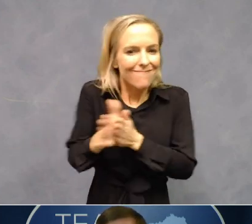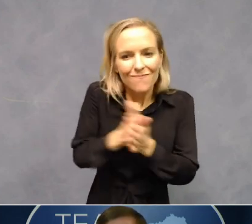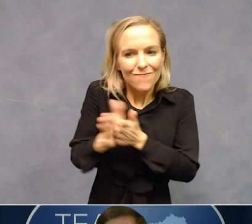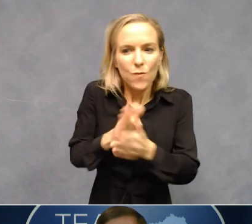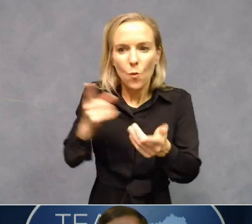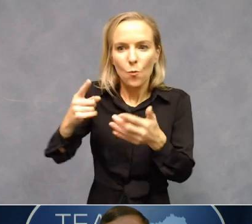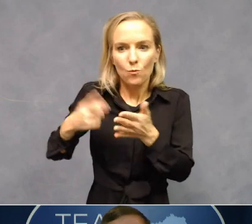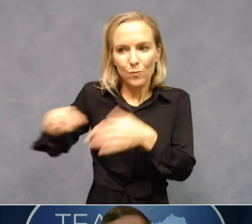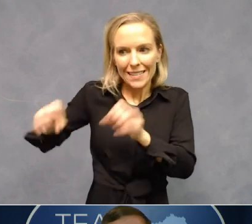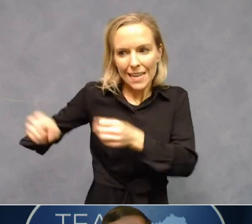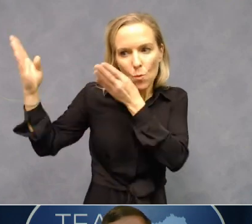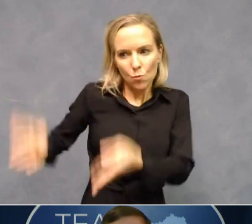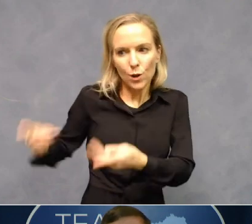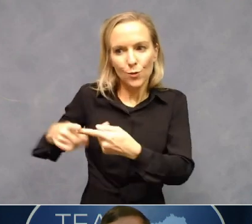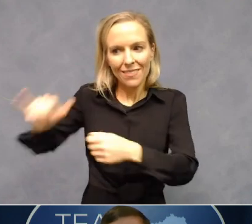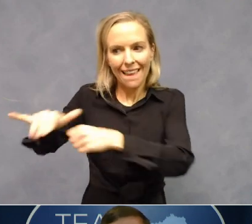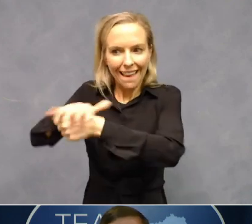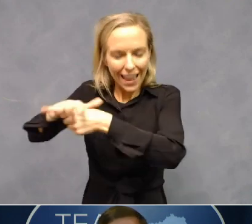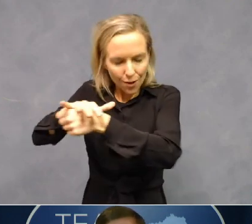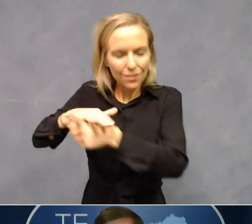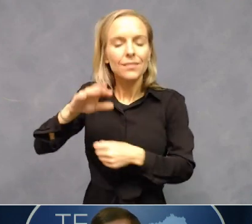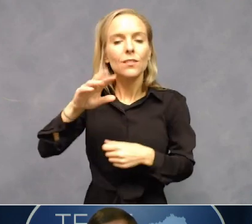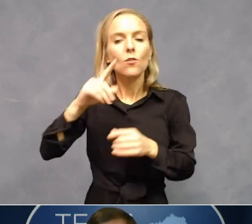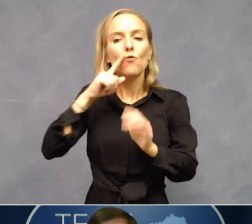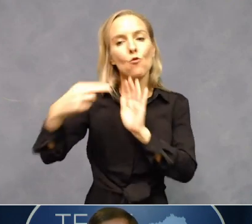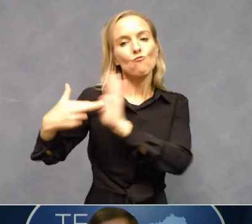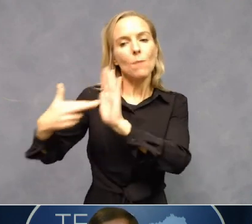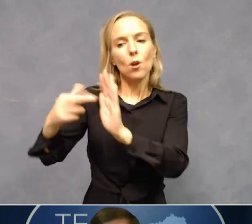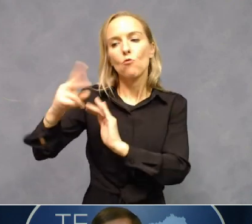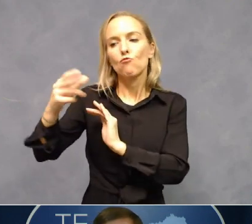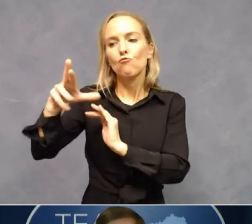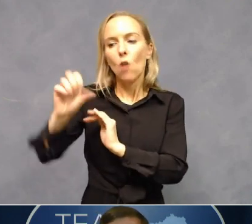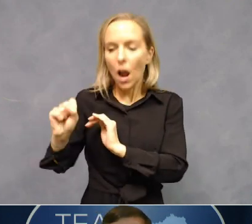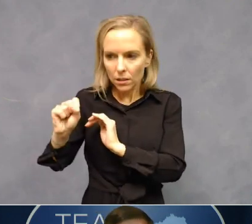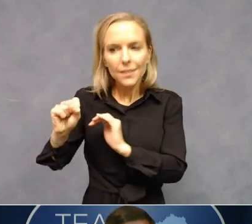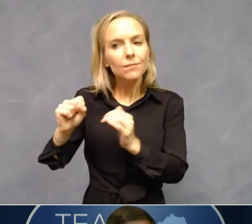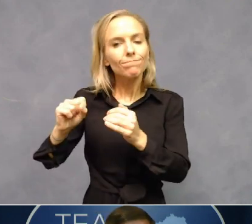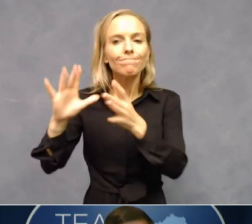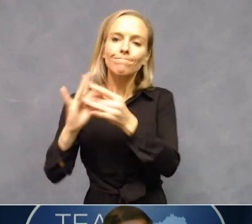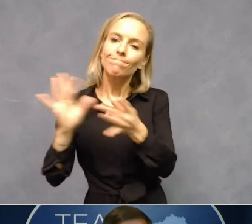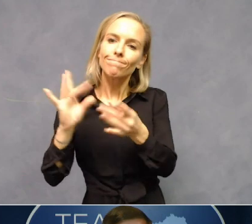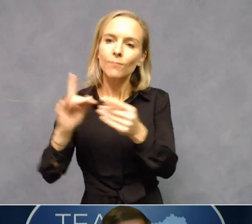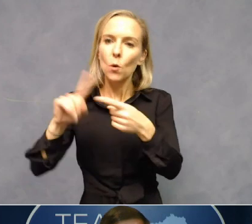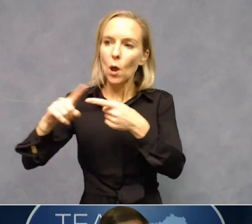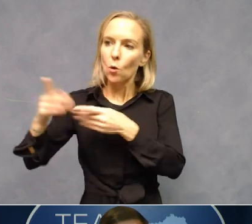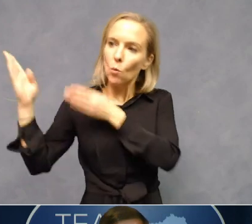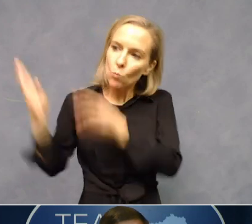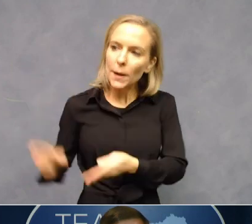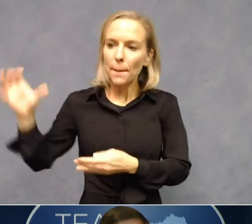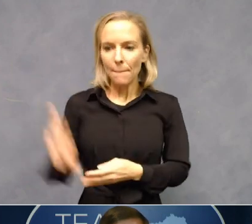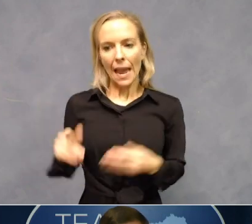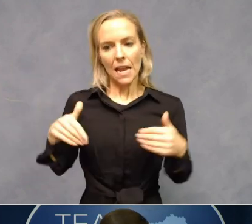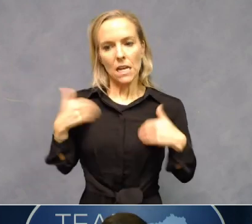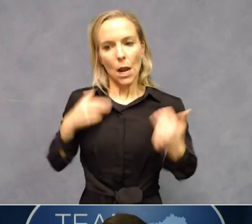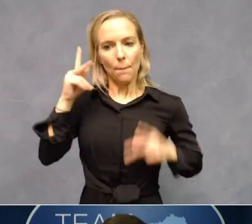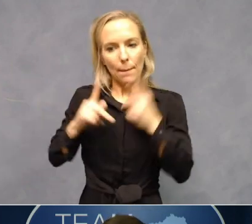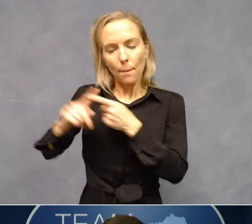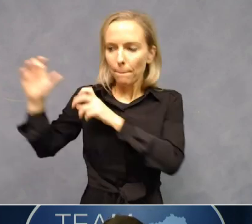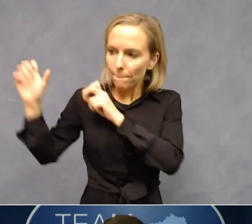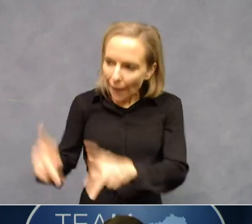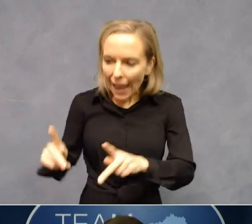region. Representative Rogers talked today about bringing young talent back to Eastern Kentucky. I think it